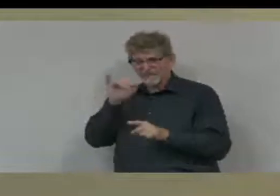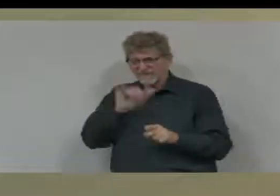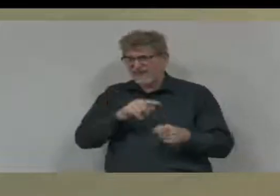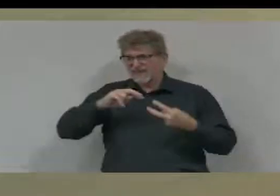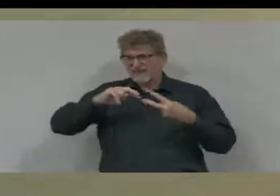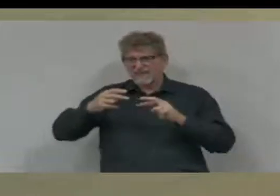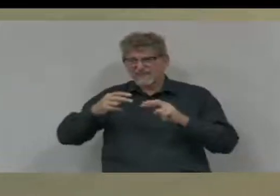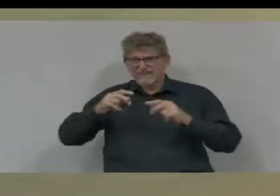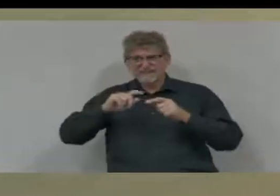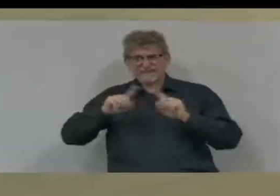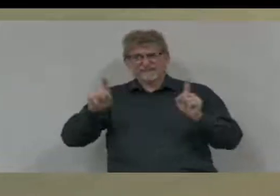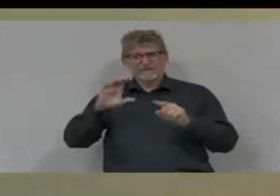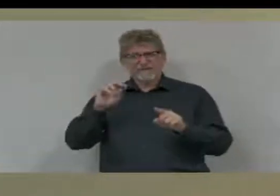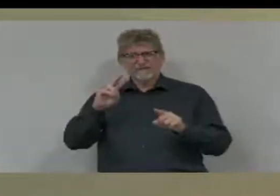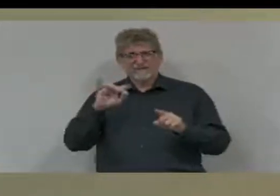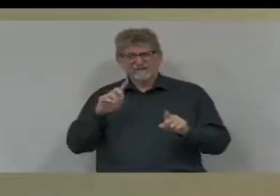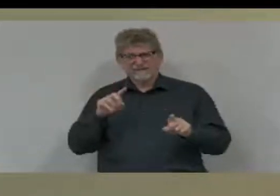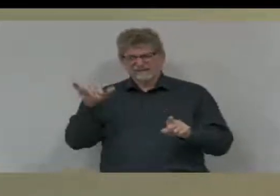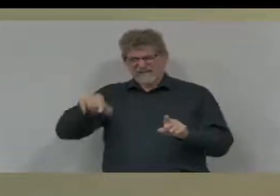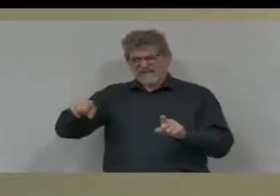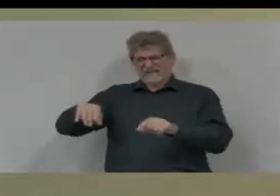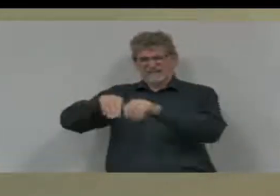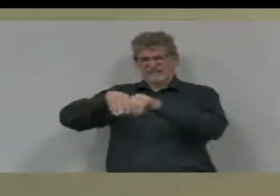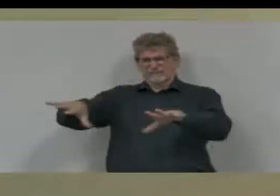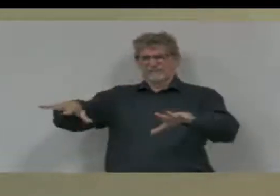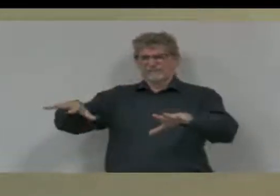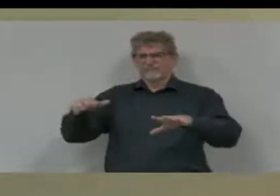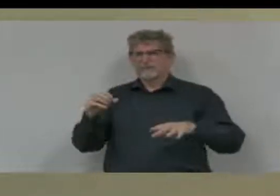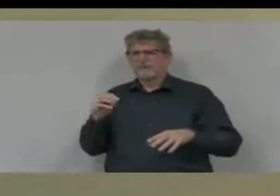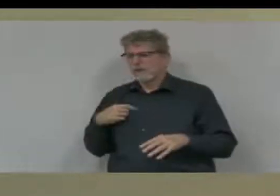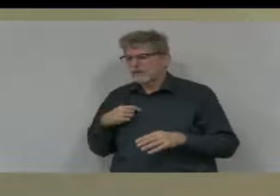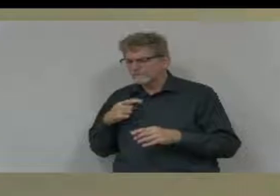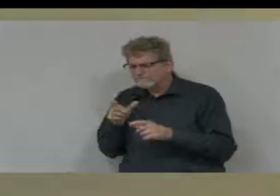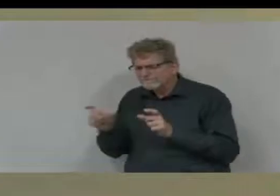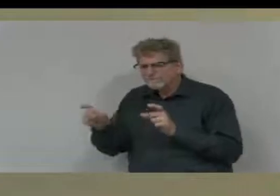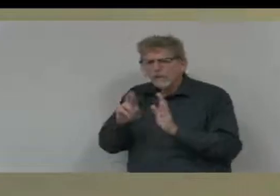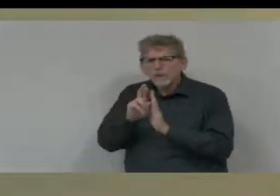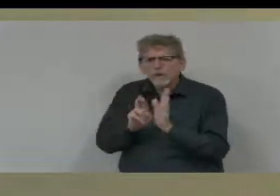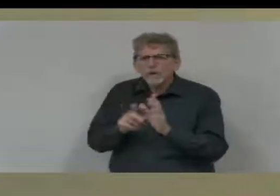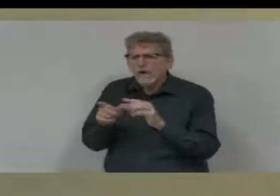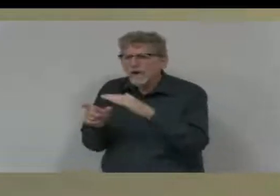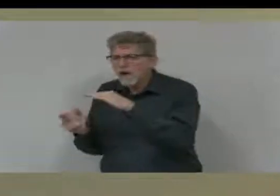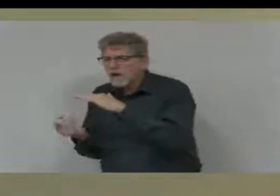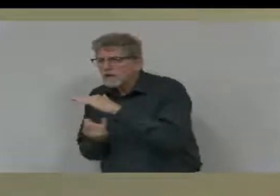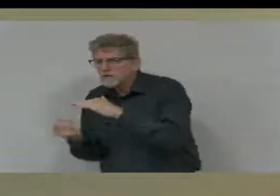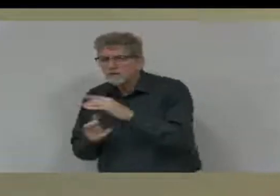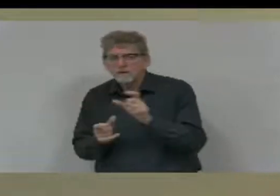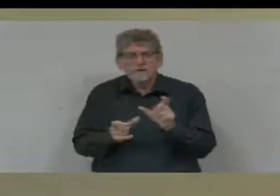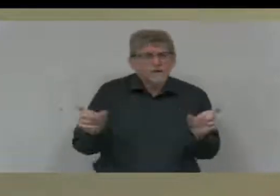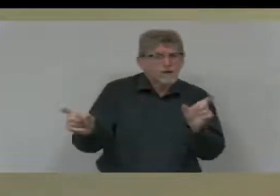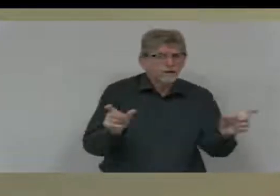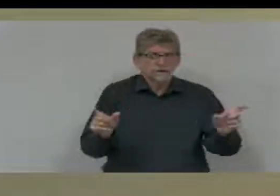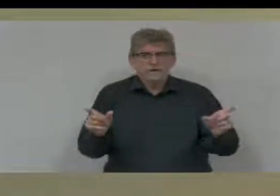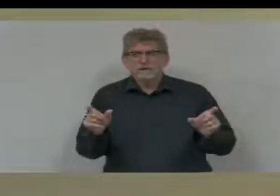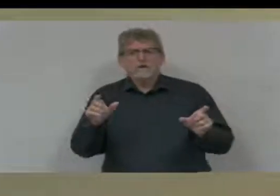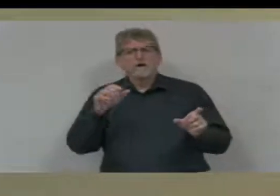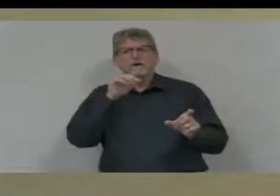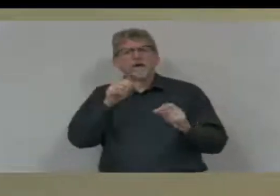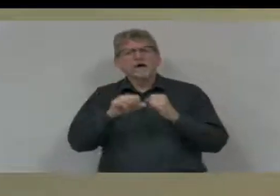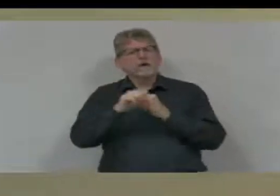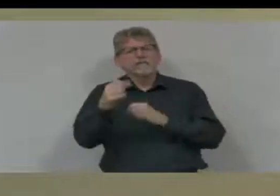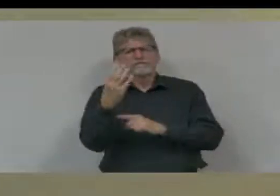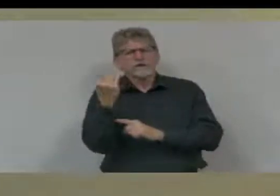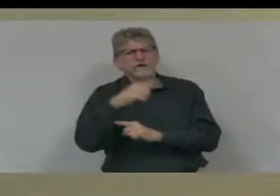because of that, we've made some recent changes to our isolation and quarantine. We are now going to be extending that to 14 days, and that's based on the